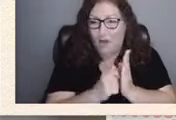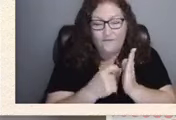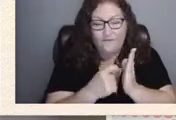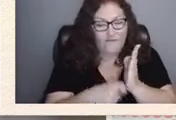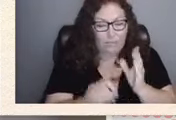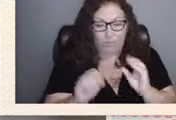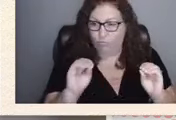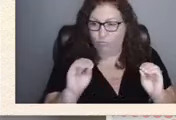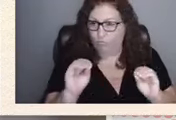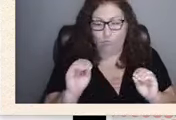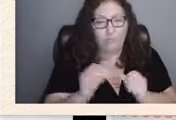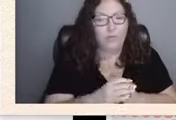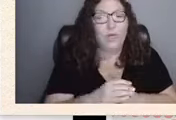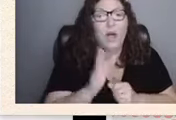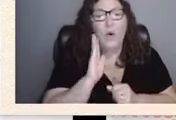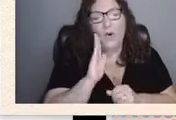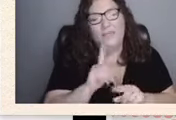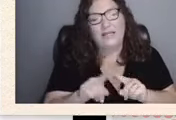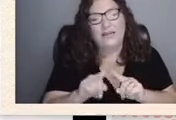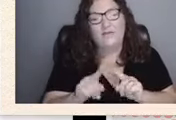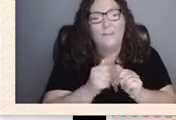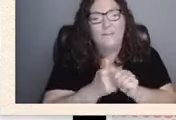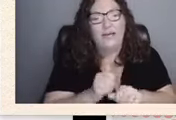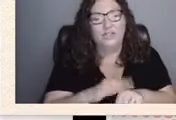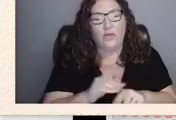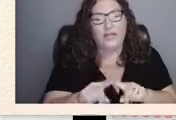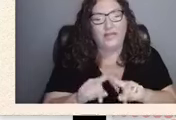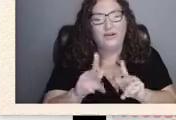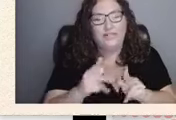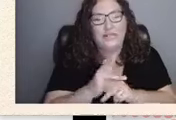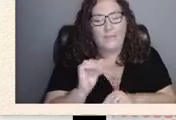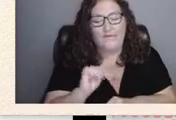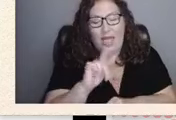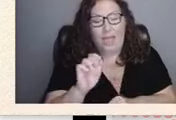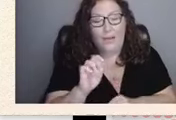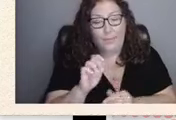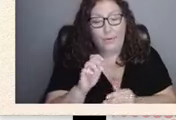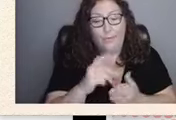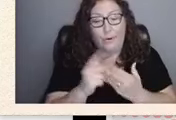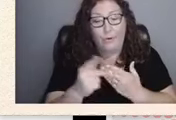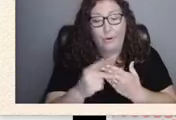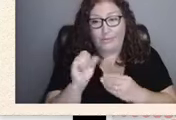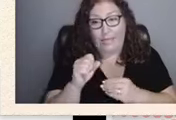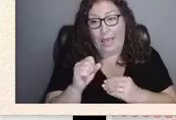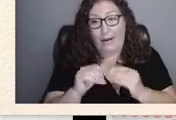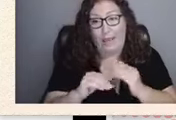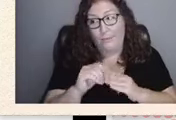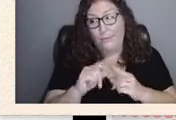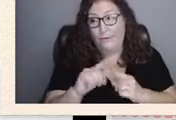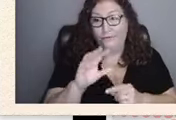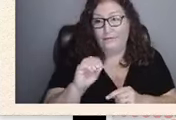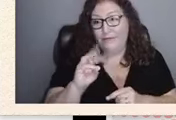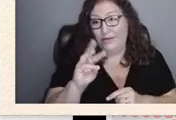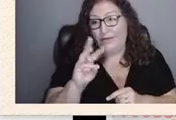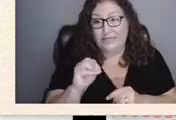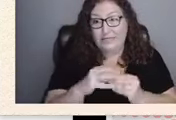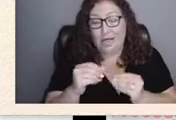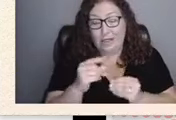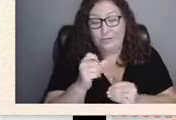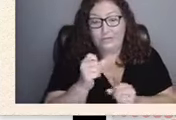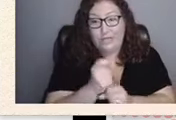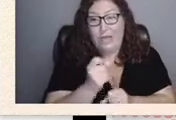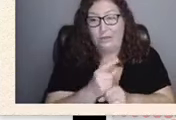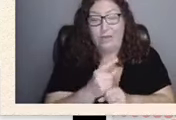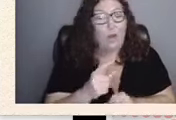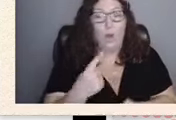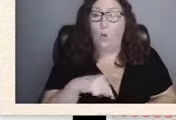different based on the different types of ABLE programs, where they can range up to $50 to $60 annually. Here in Florida, we don't have that